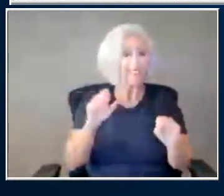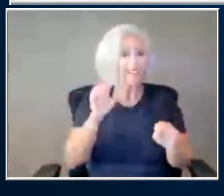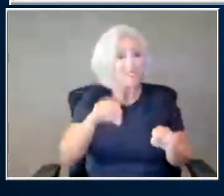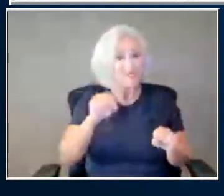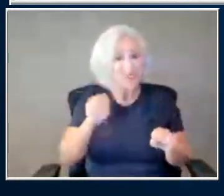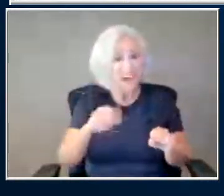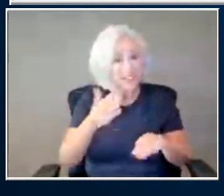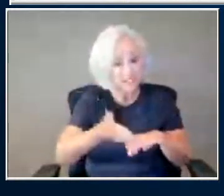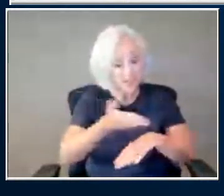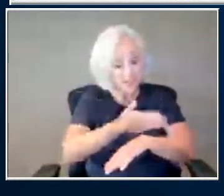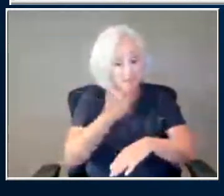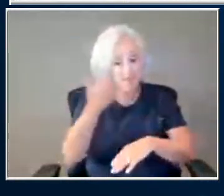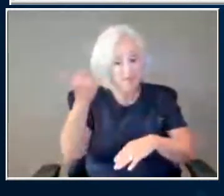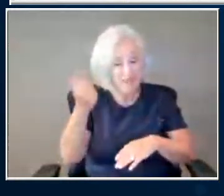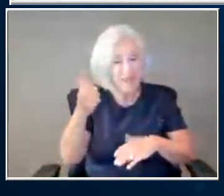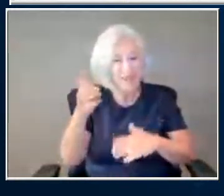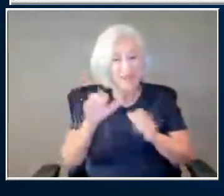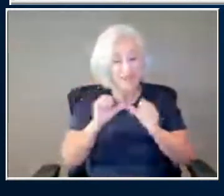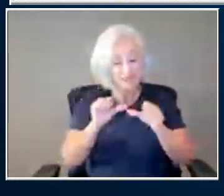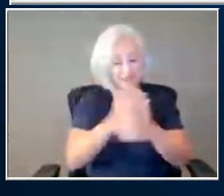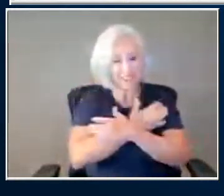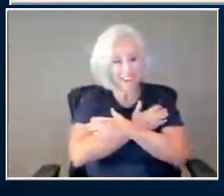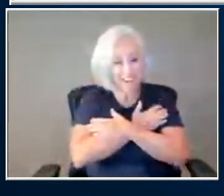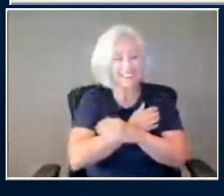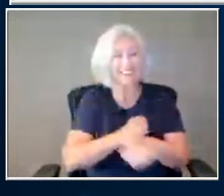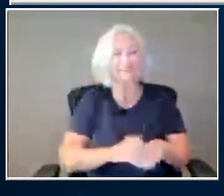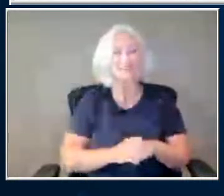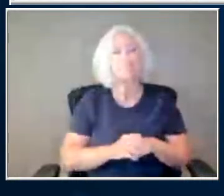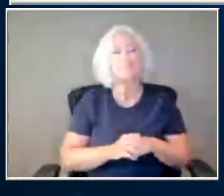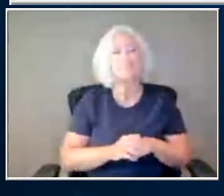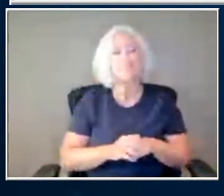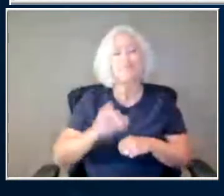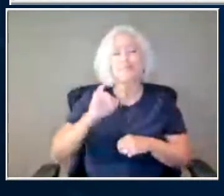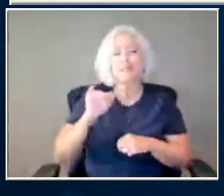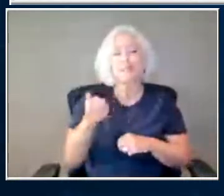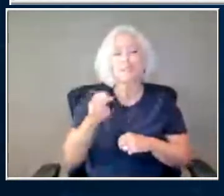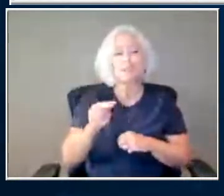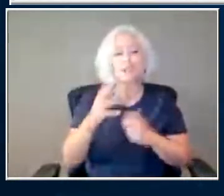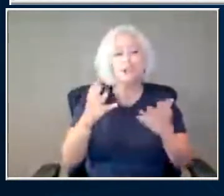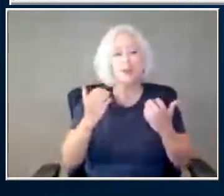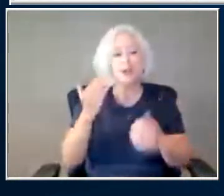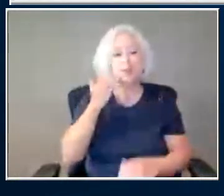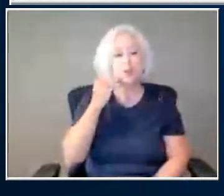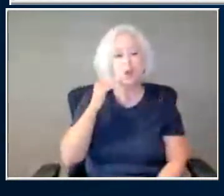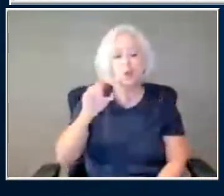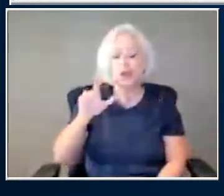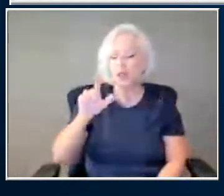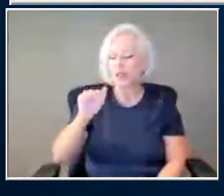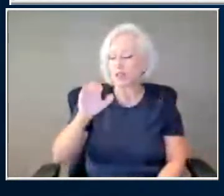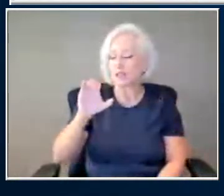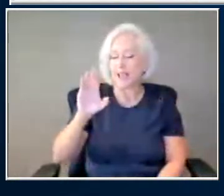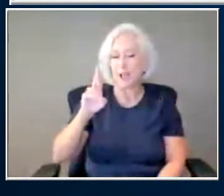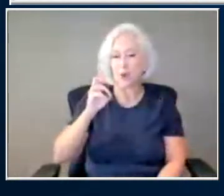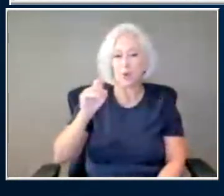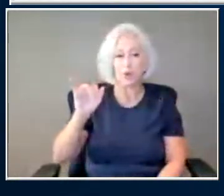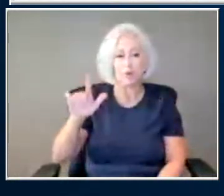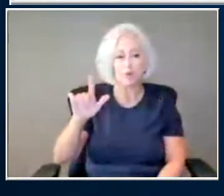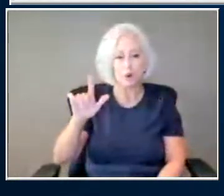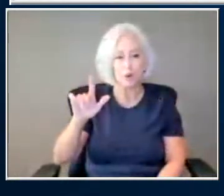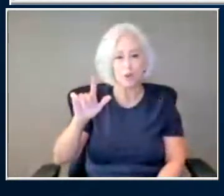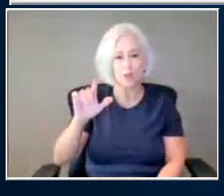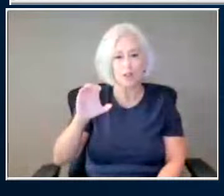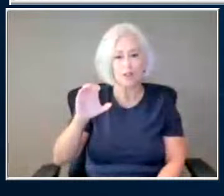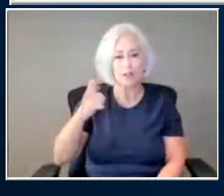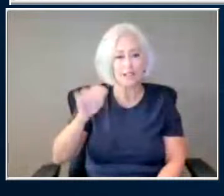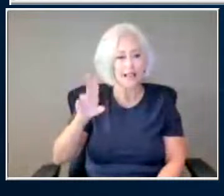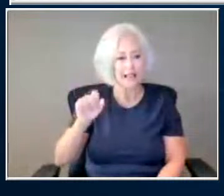has a question. Right. And I'm going to chop this up. What are lacrimal glands? Oh, that's what makes tears. Okay, did I say